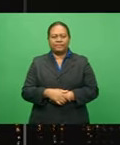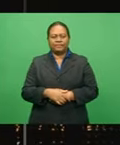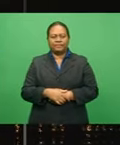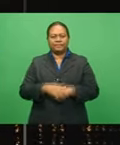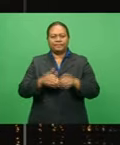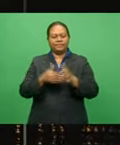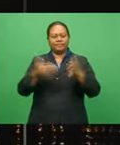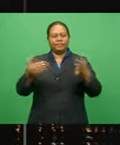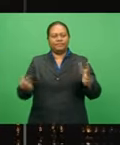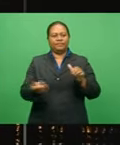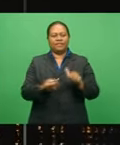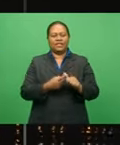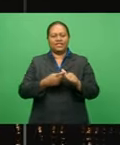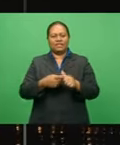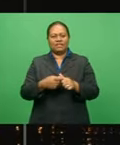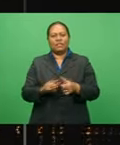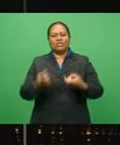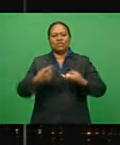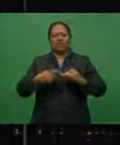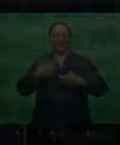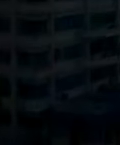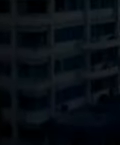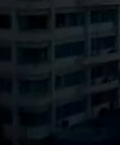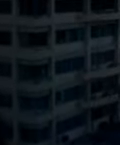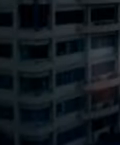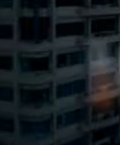And Angie joins us now with the latest in weather.